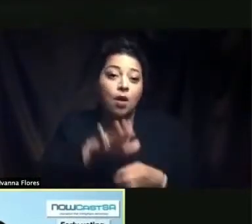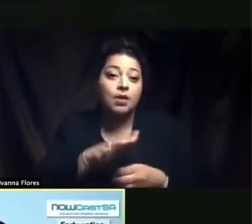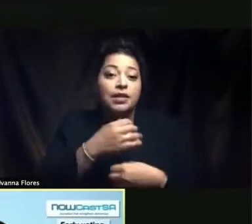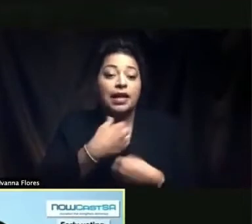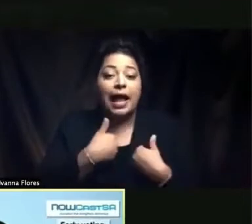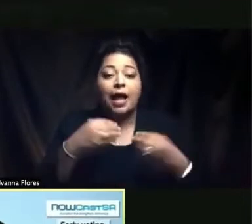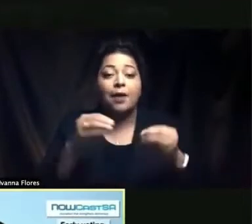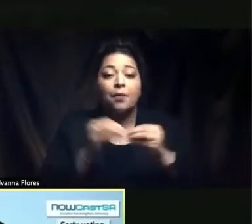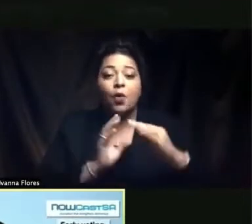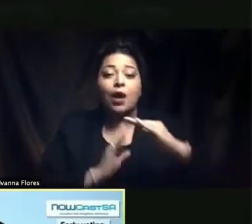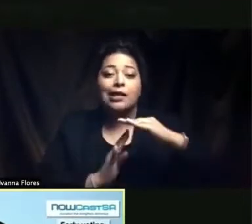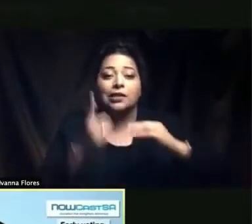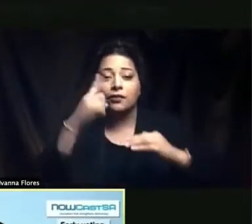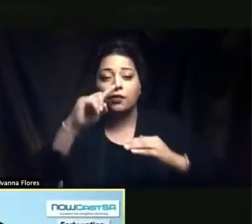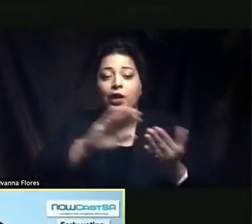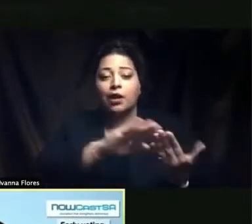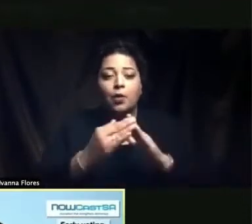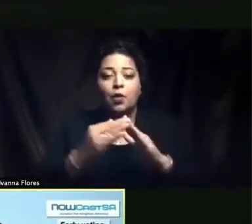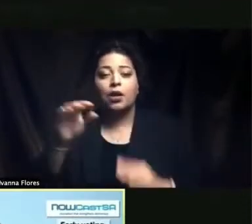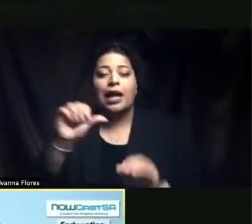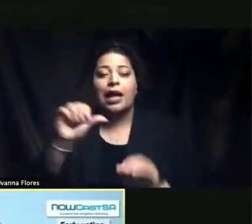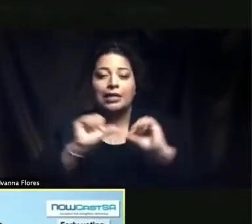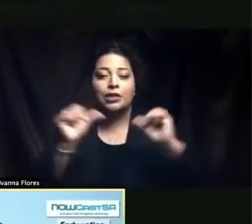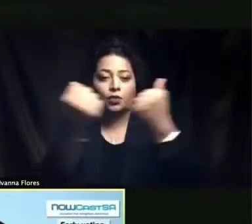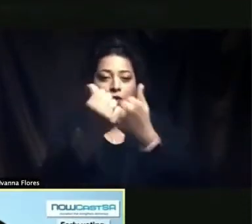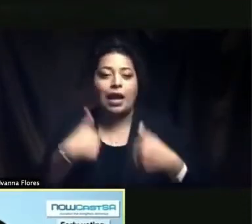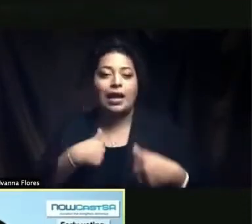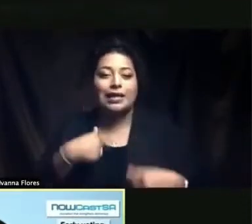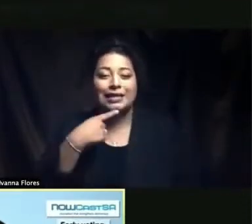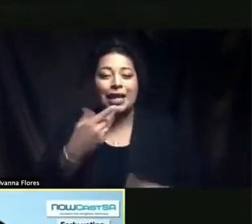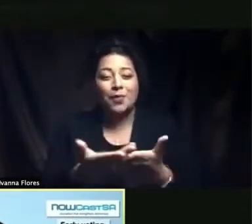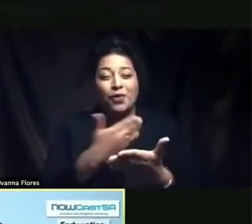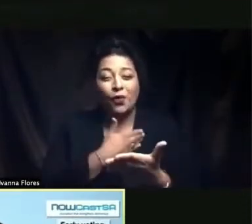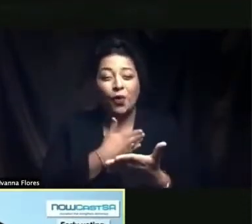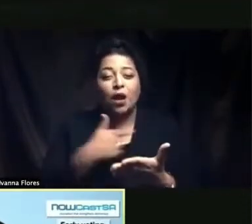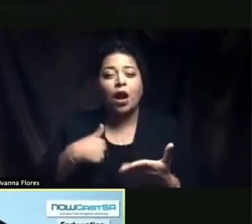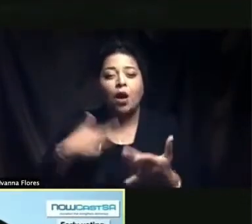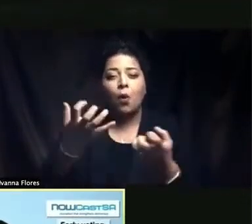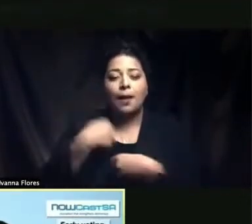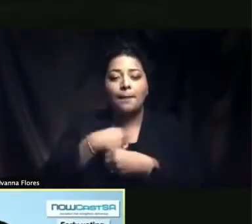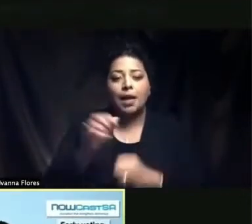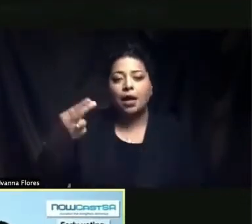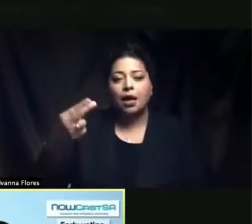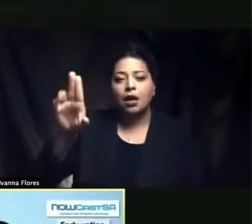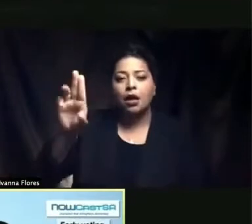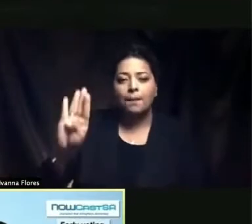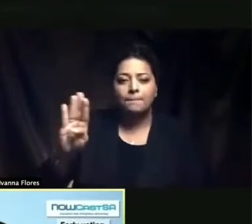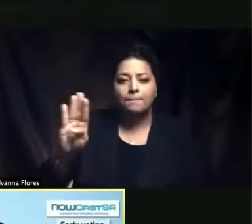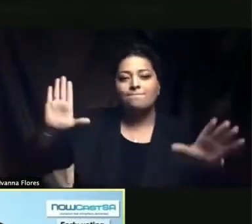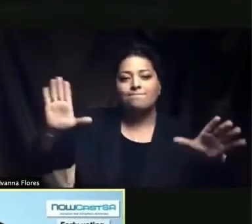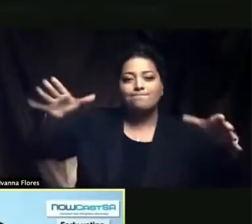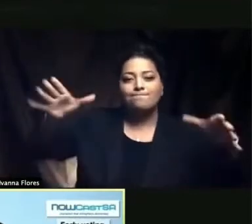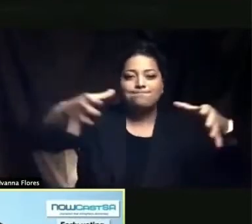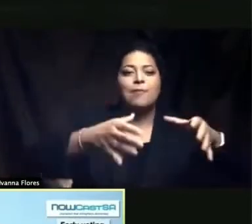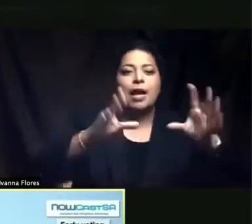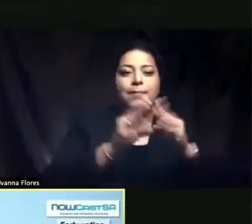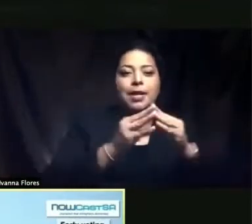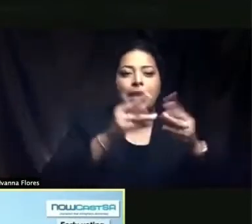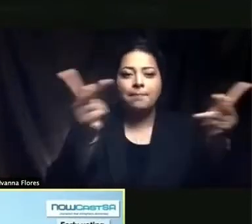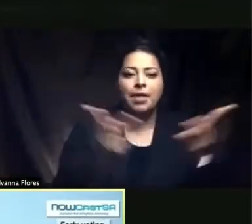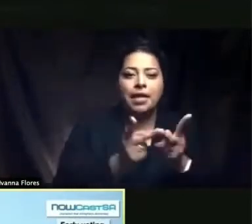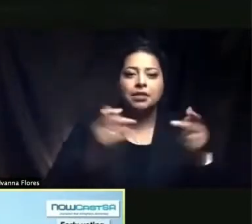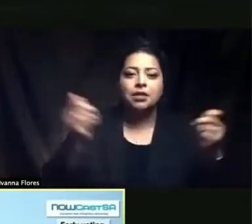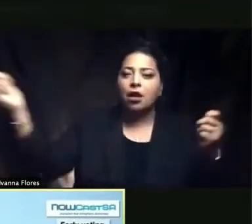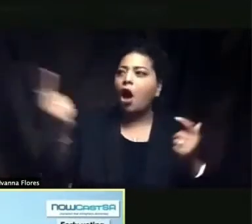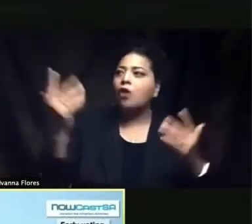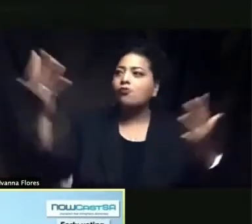accessibility for the neighborhood associations. I said earlier, I want to create hubs for the neighborhood associations to where they can all come